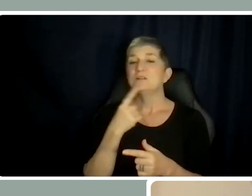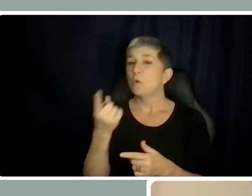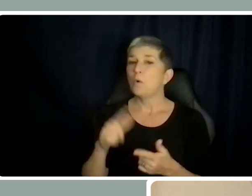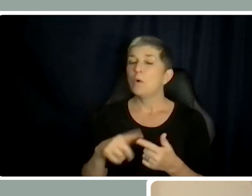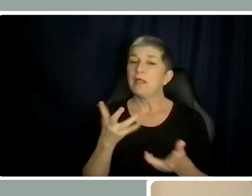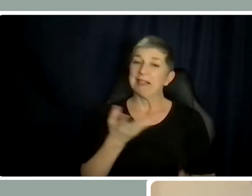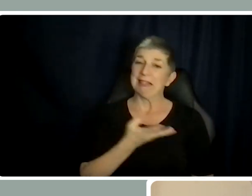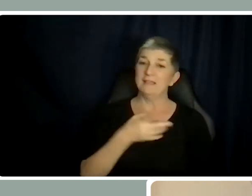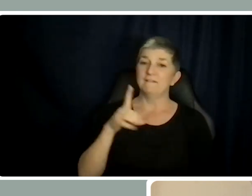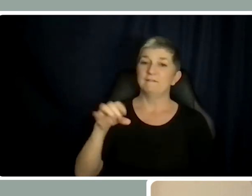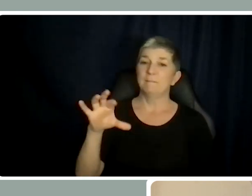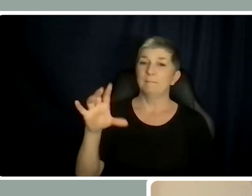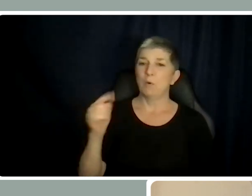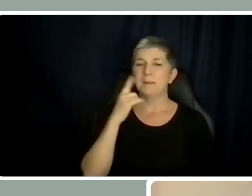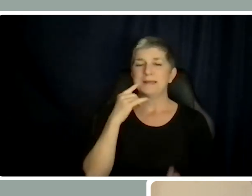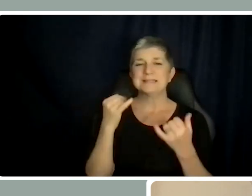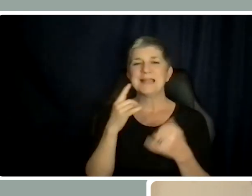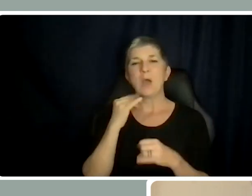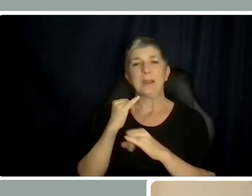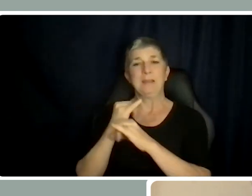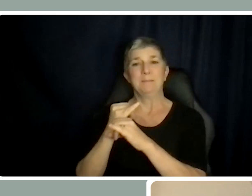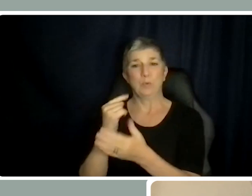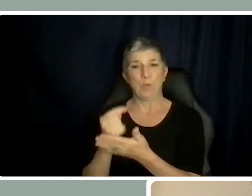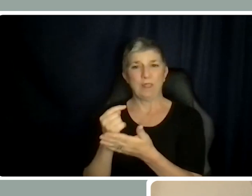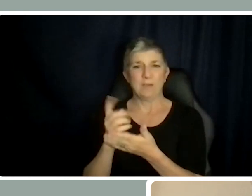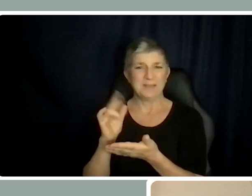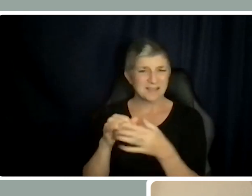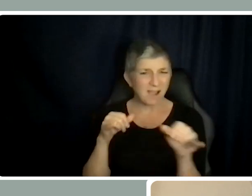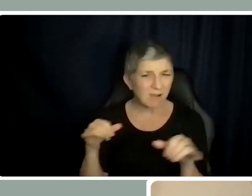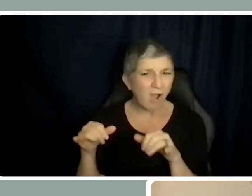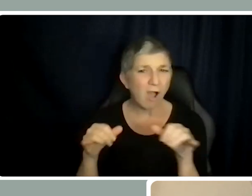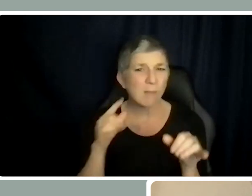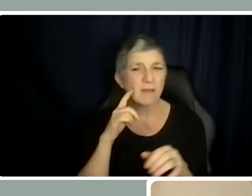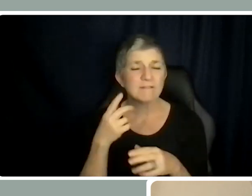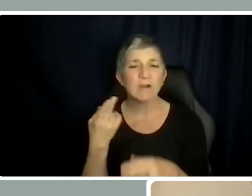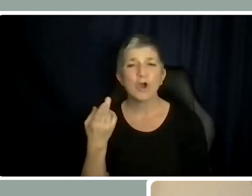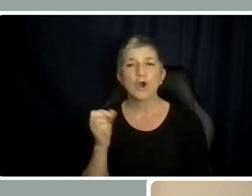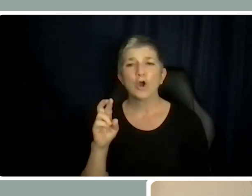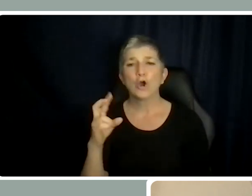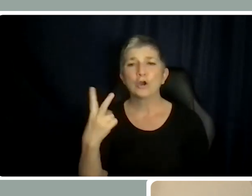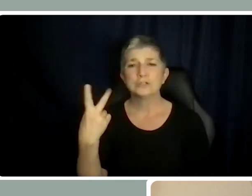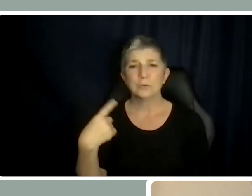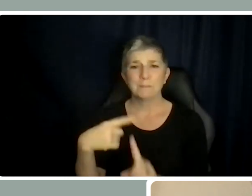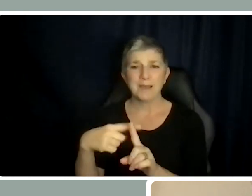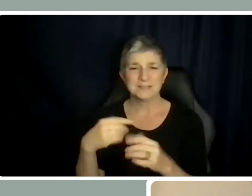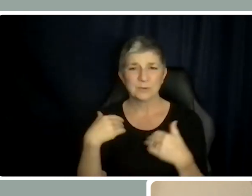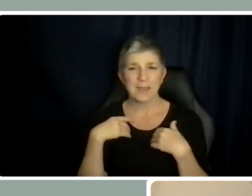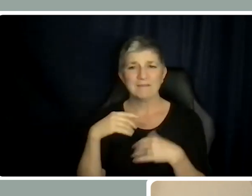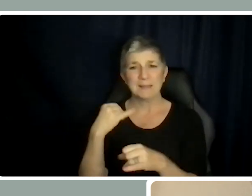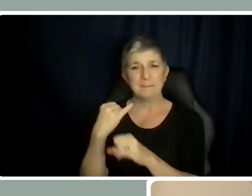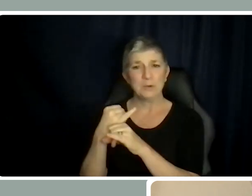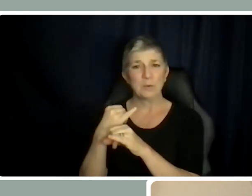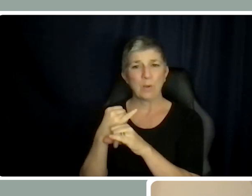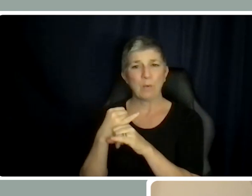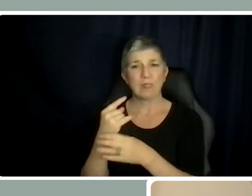now going to do immunotherapy. And she was wondering, is it common for people with HER2-positive breast cancer to have immunotherapy?